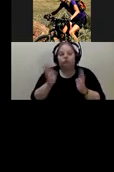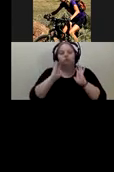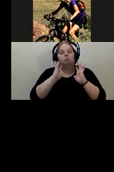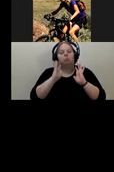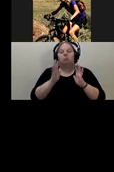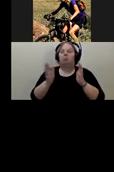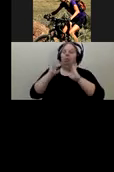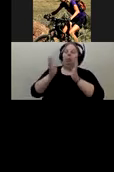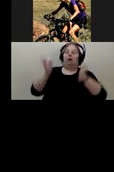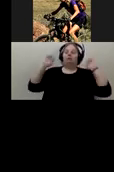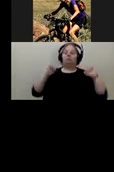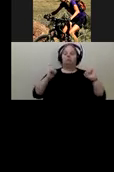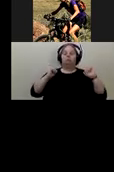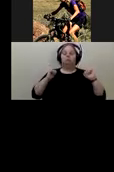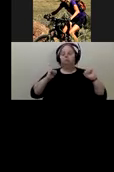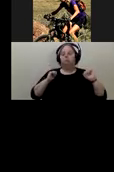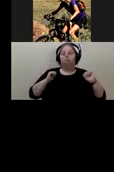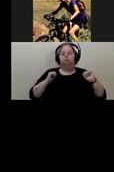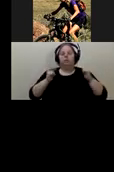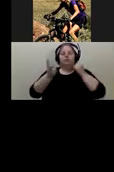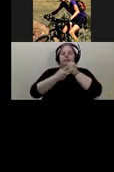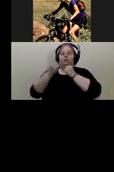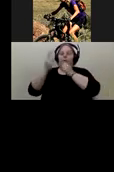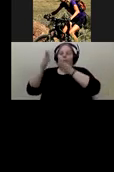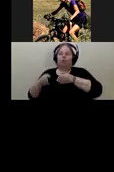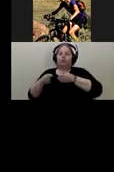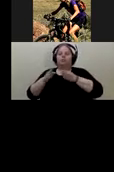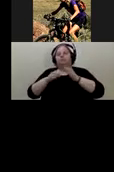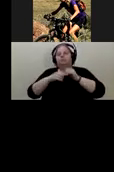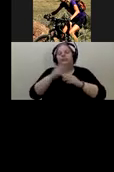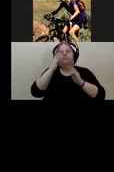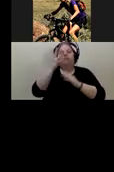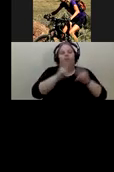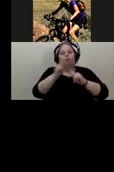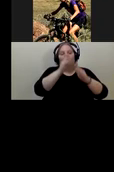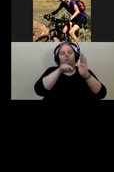So see what you, put that in your chat. Put that in your chat.